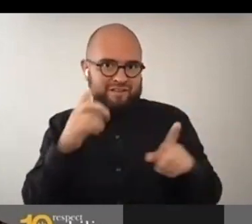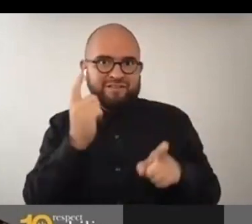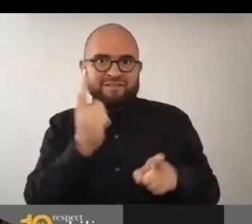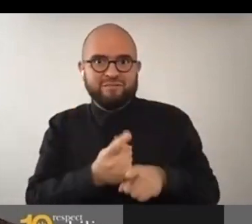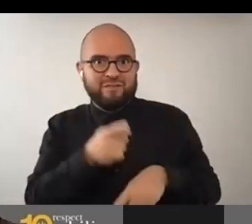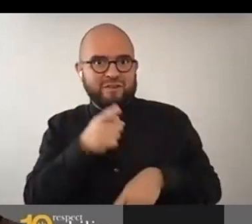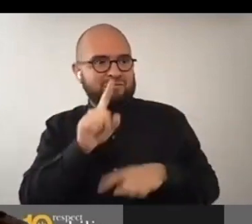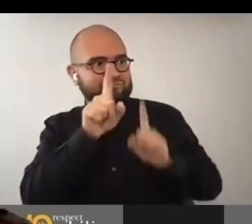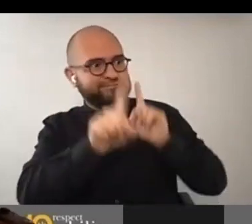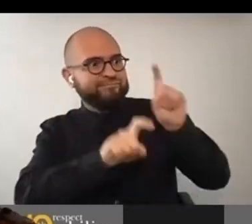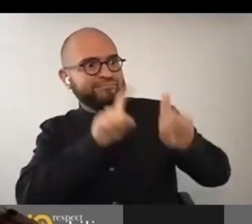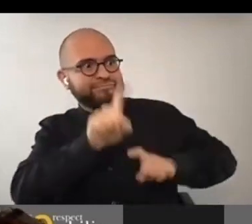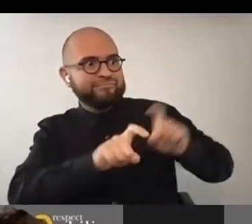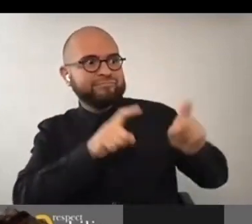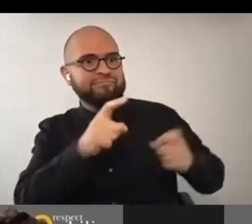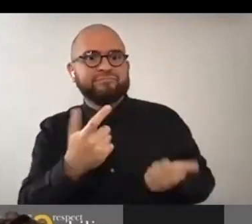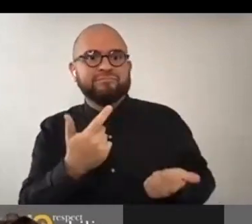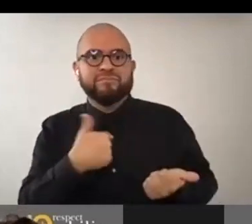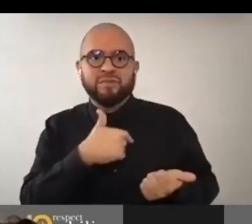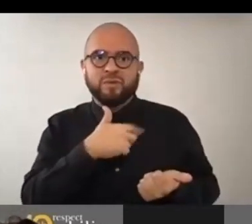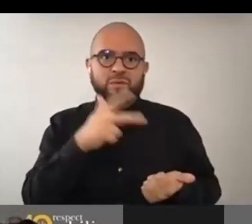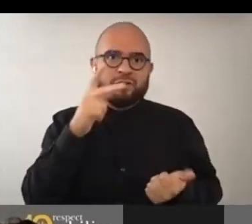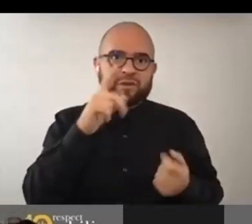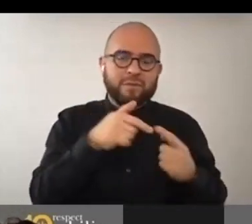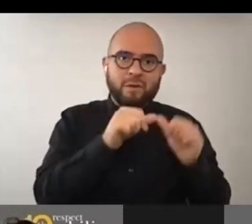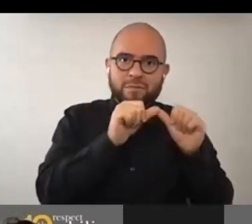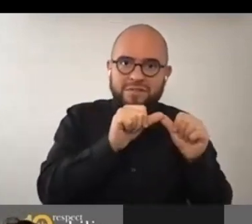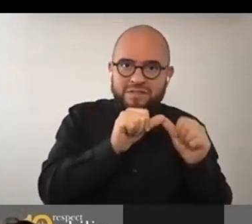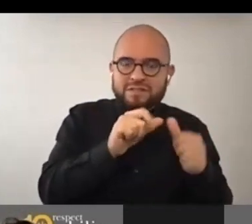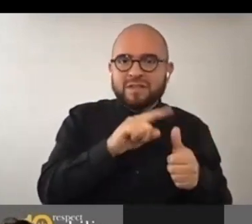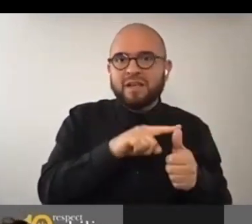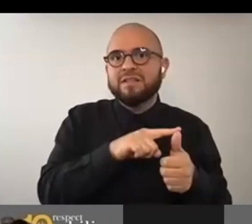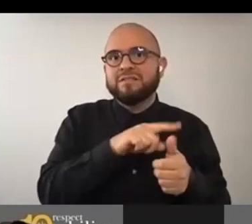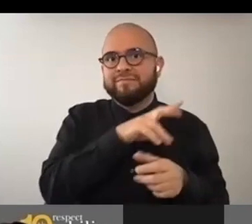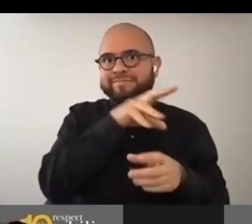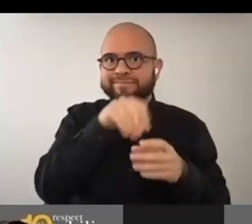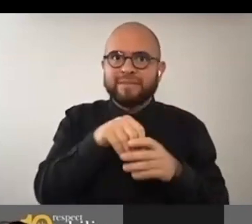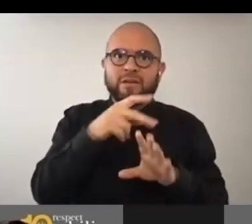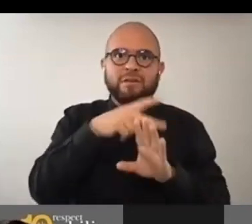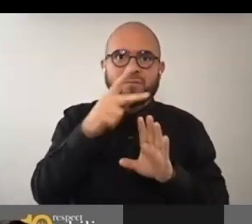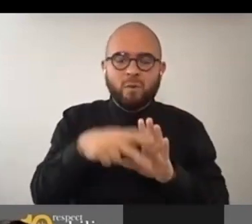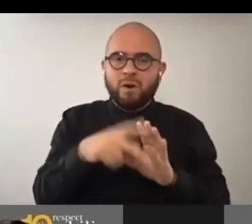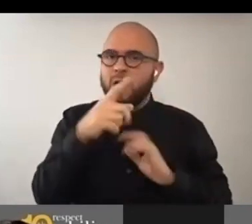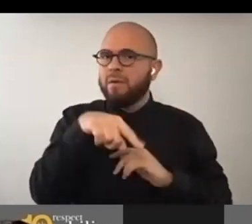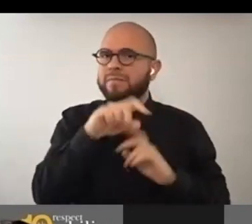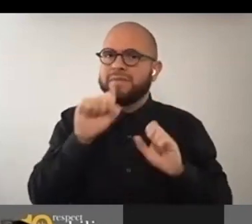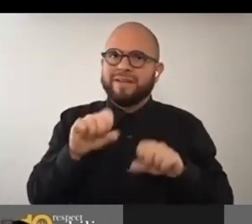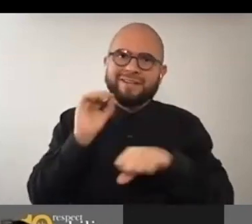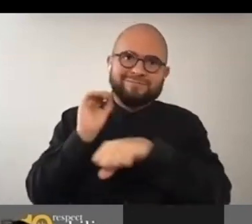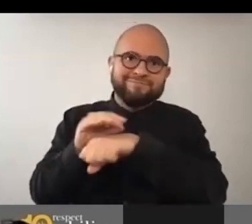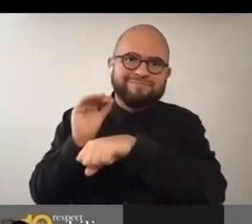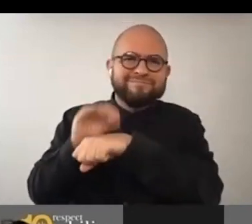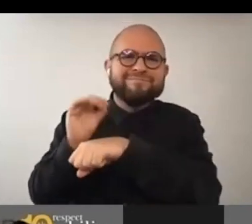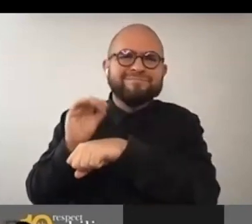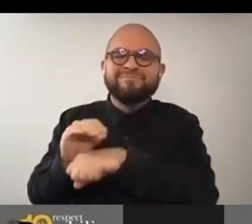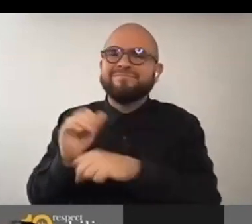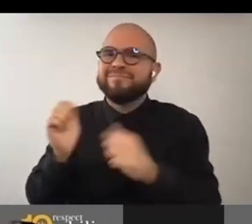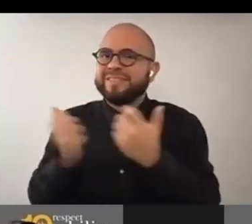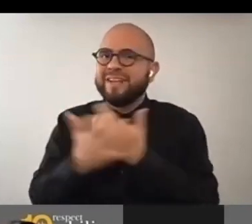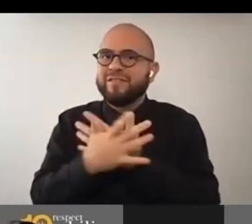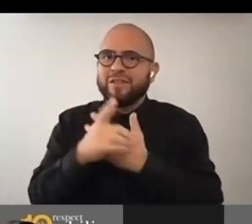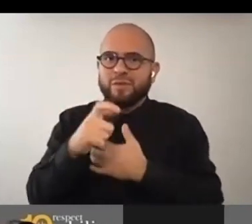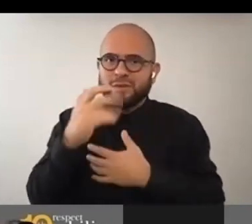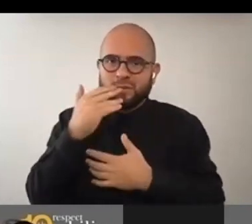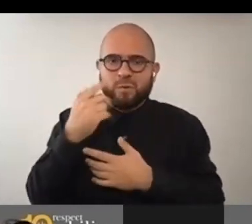have the persistence that has been demonstrated in getting into this program, and they can give you all the advice you might need in completing